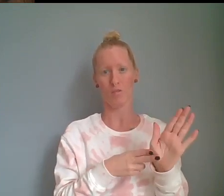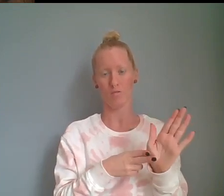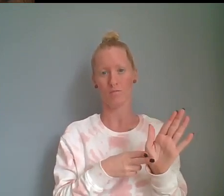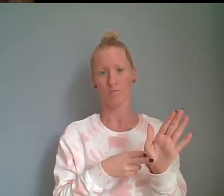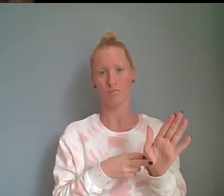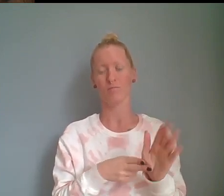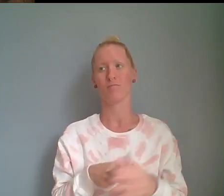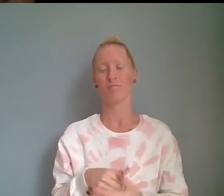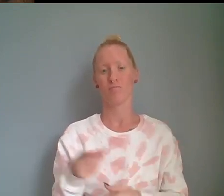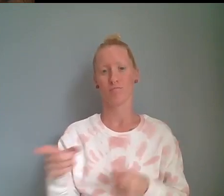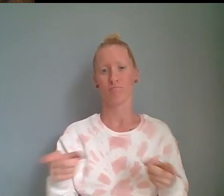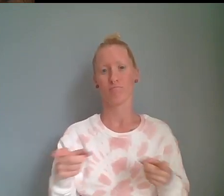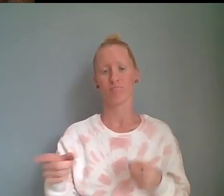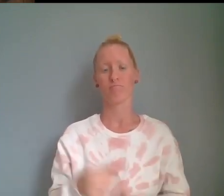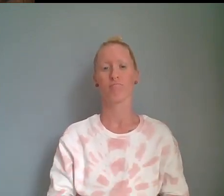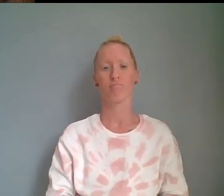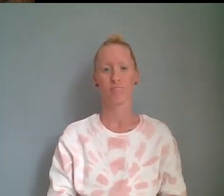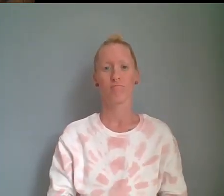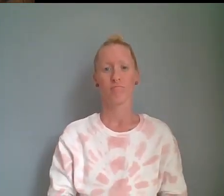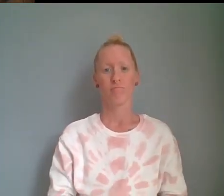as normal or abnormal.